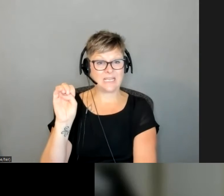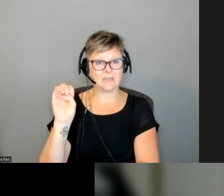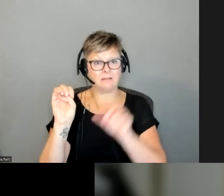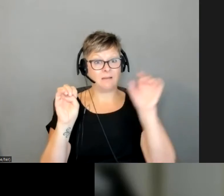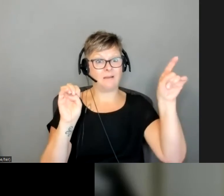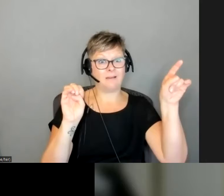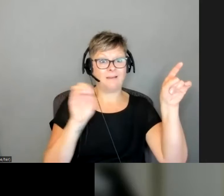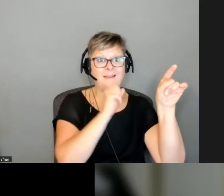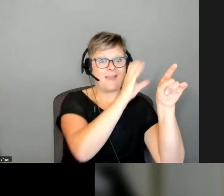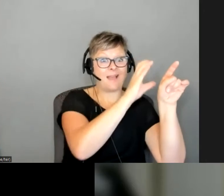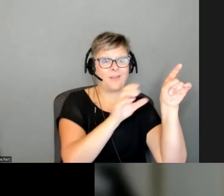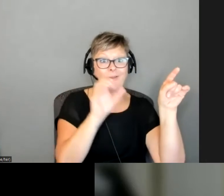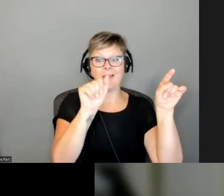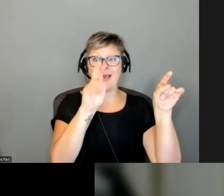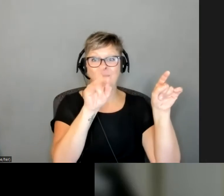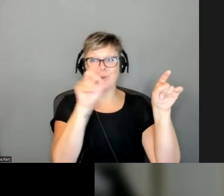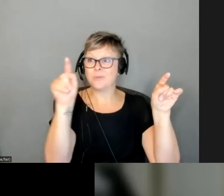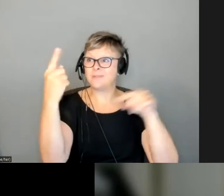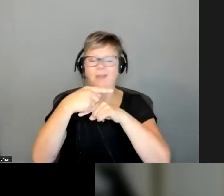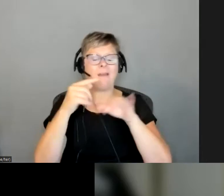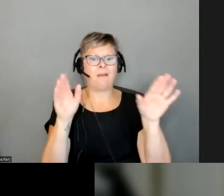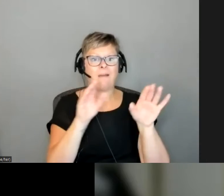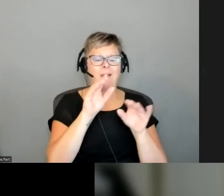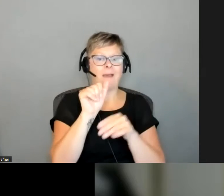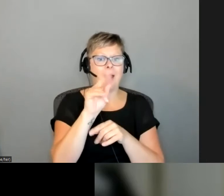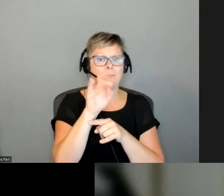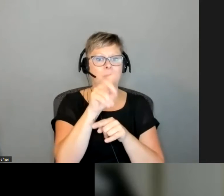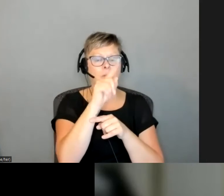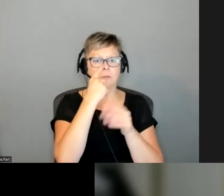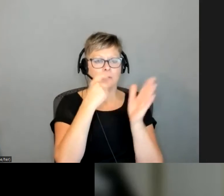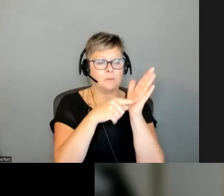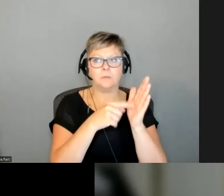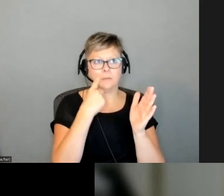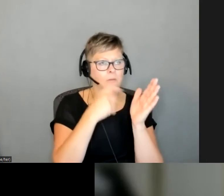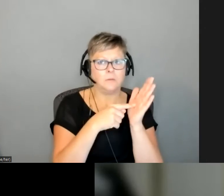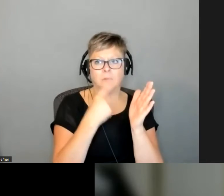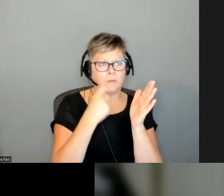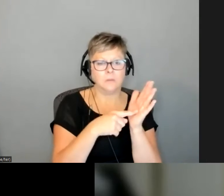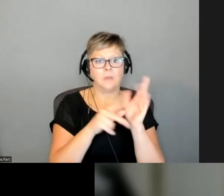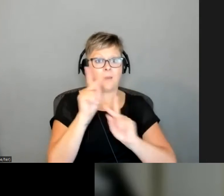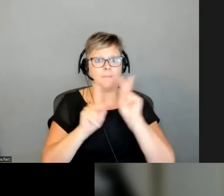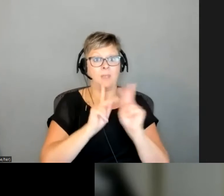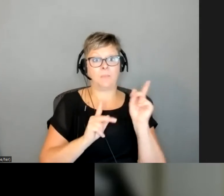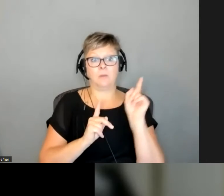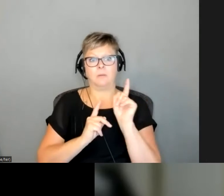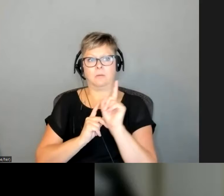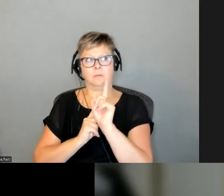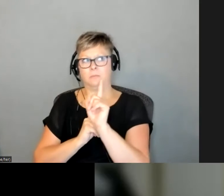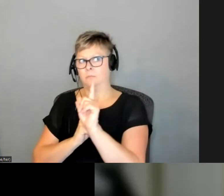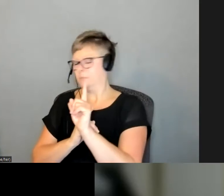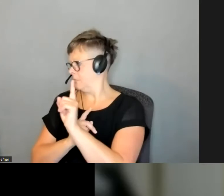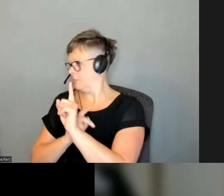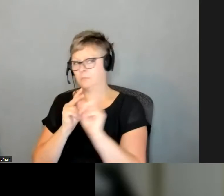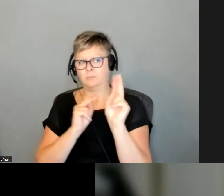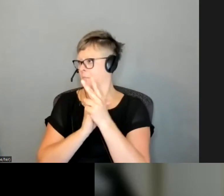And those that are walking by will probably keep walking because they don't want to engage in conversation